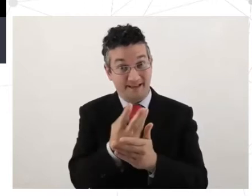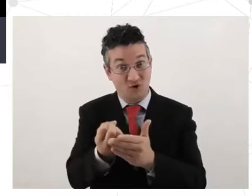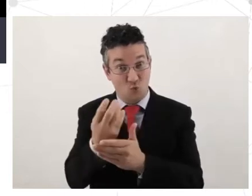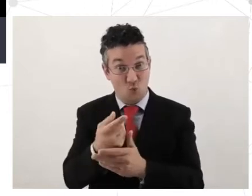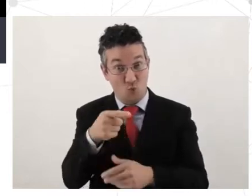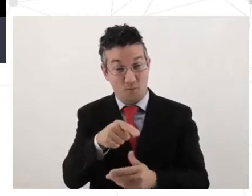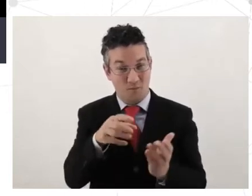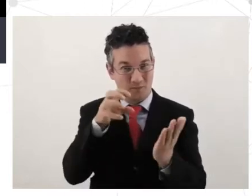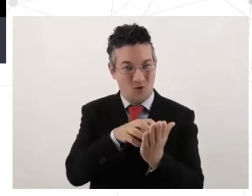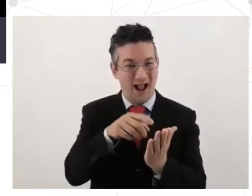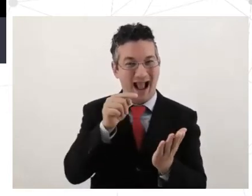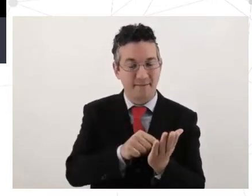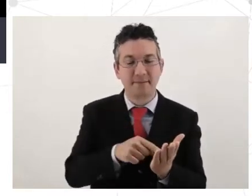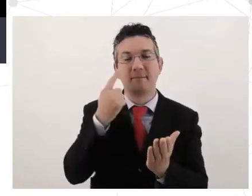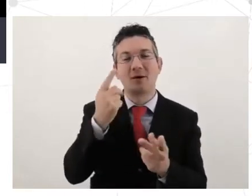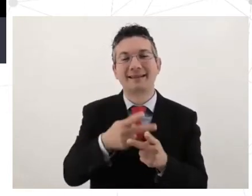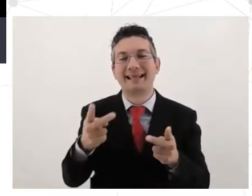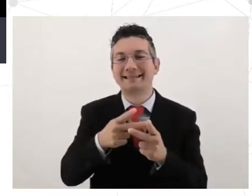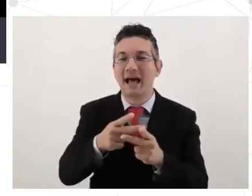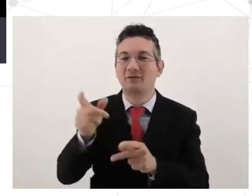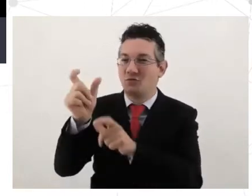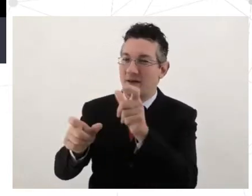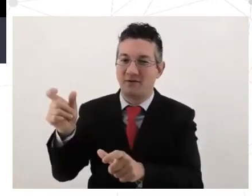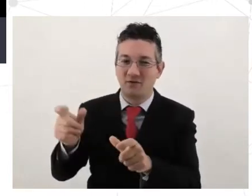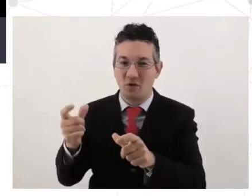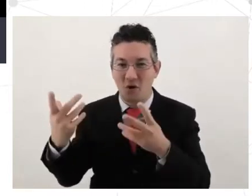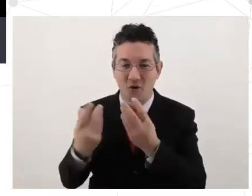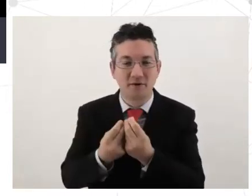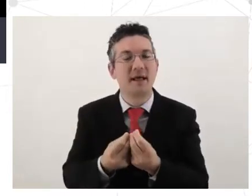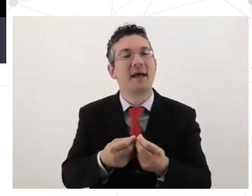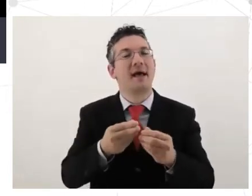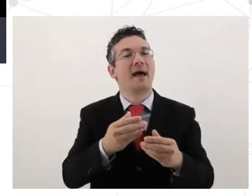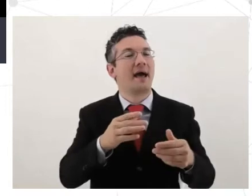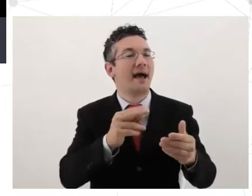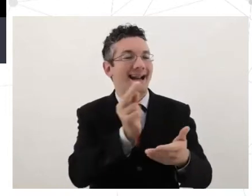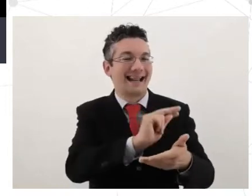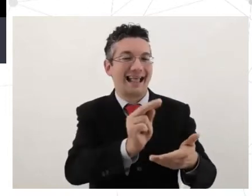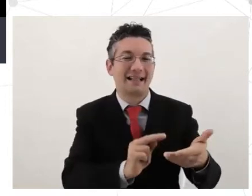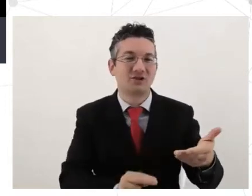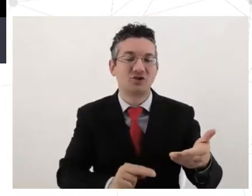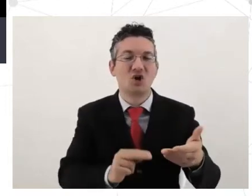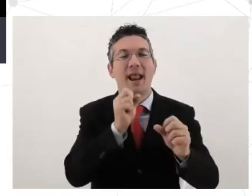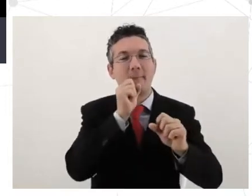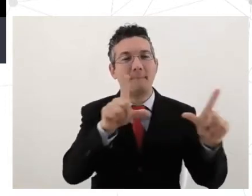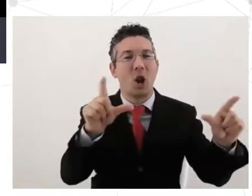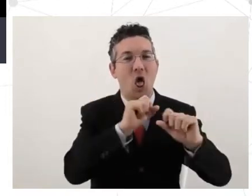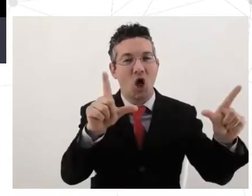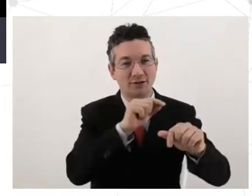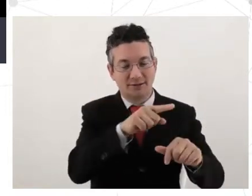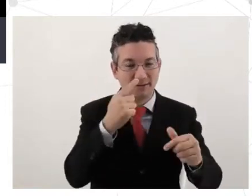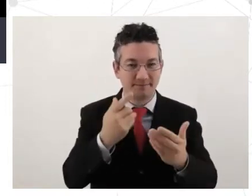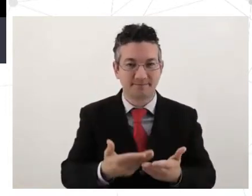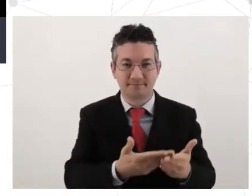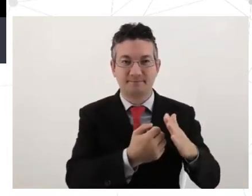clients, and helped to authorize some of these blogs, which are more or less structured lessons using